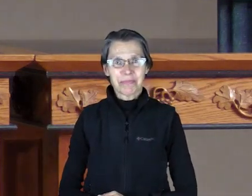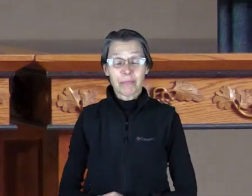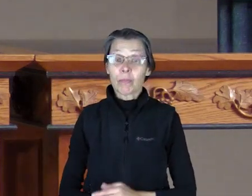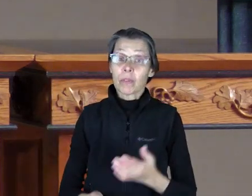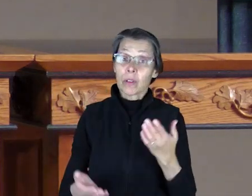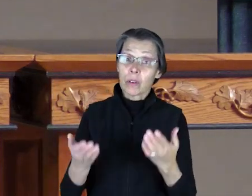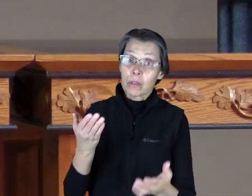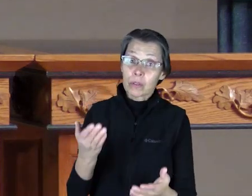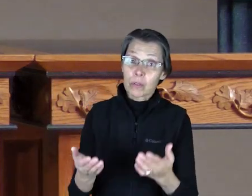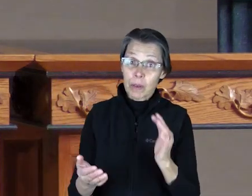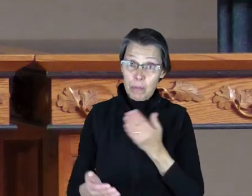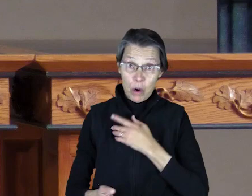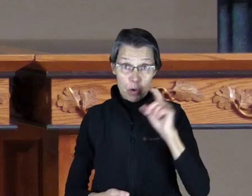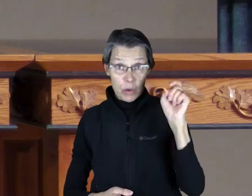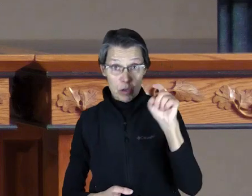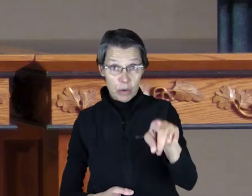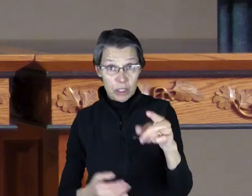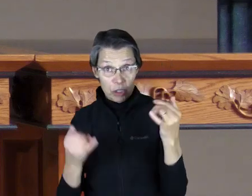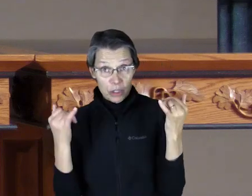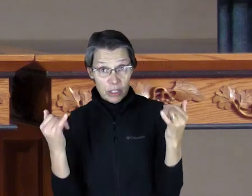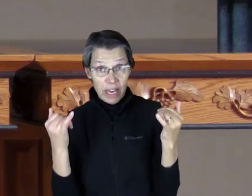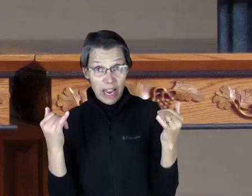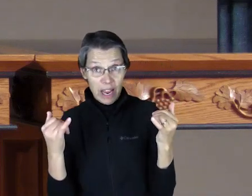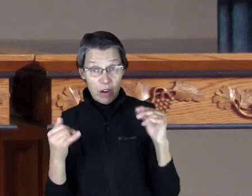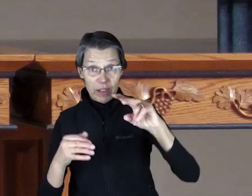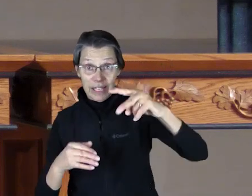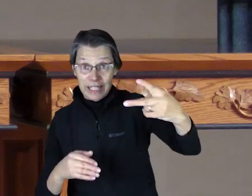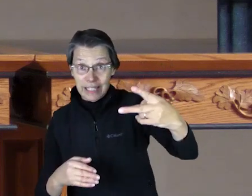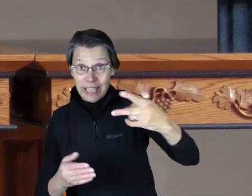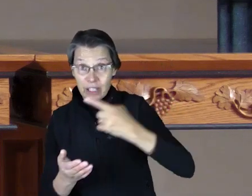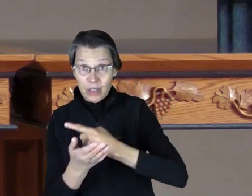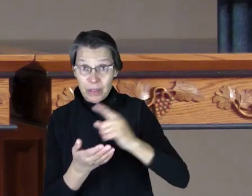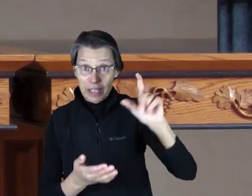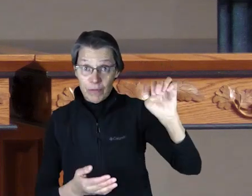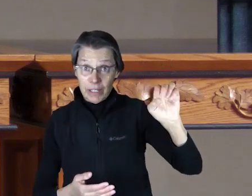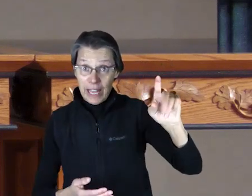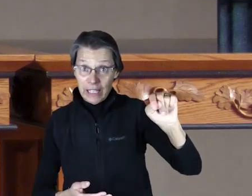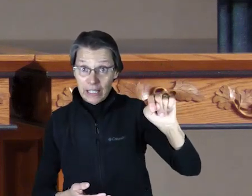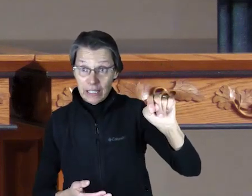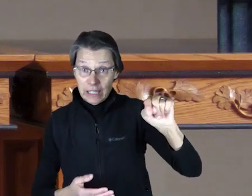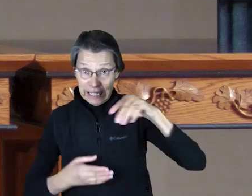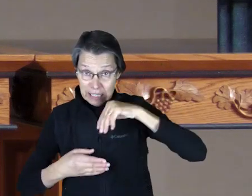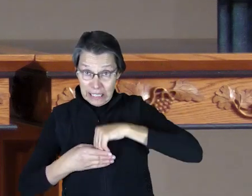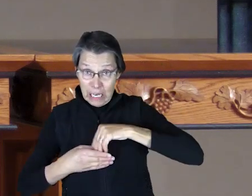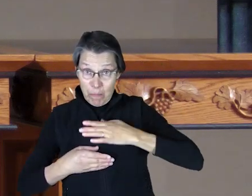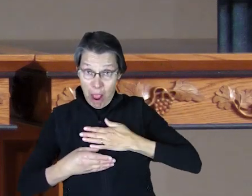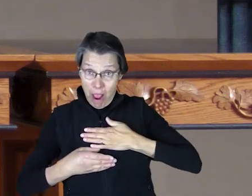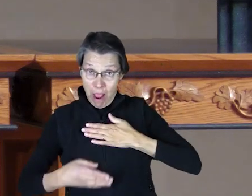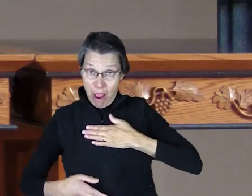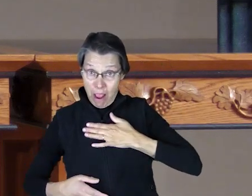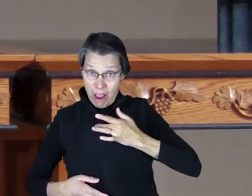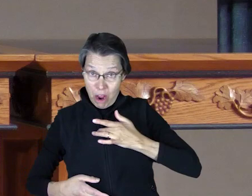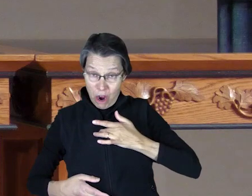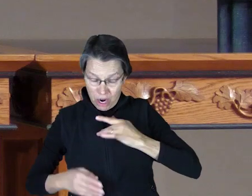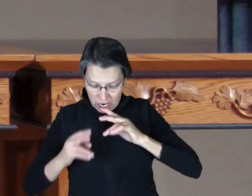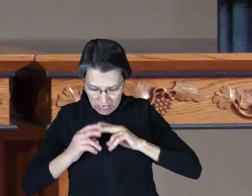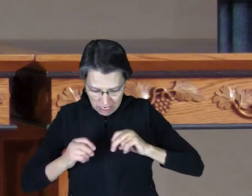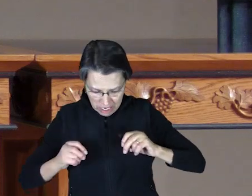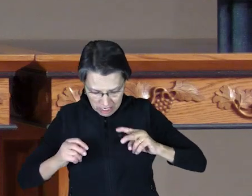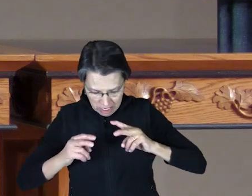So maybe the question is, on this second week of Lent, what is it that we need to let go?